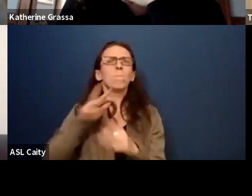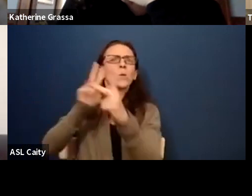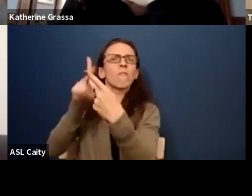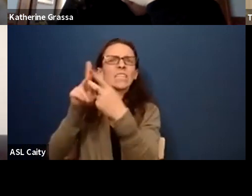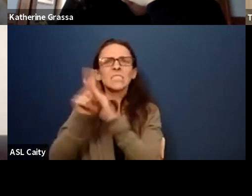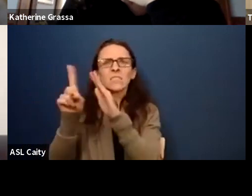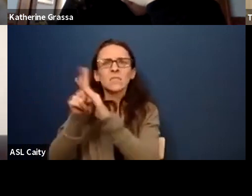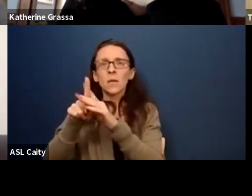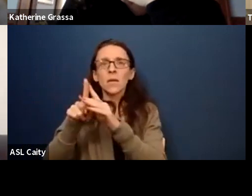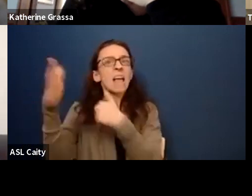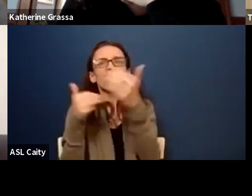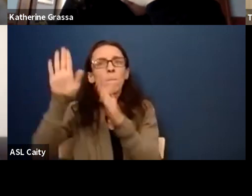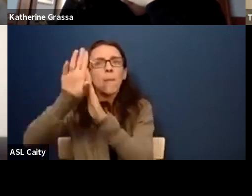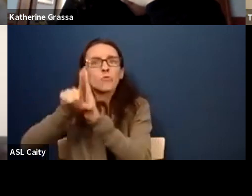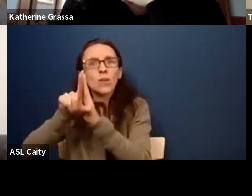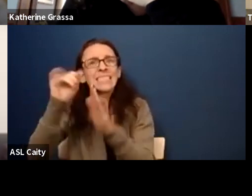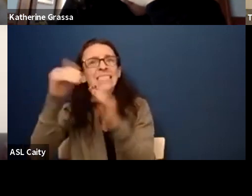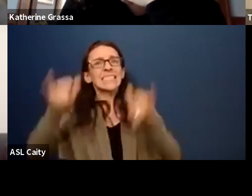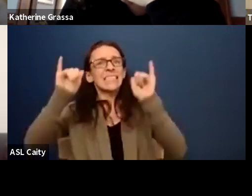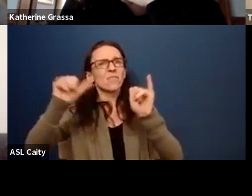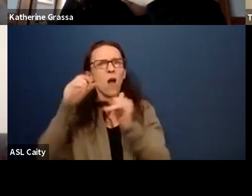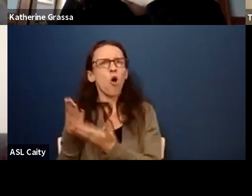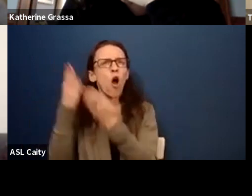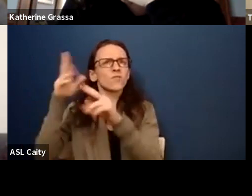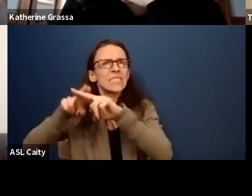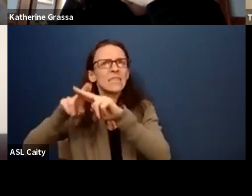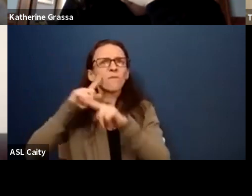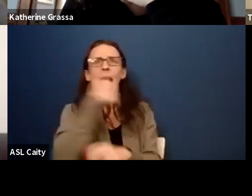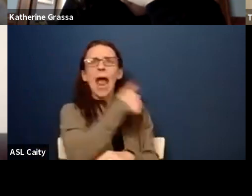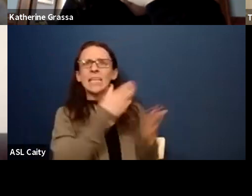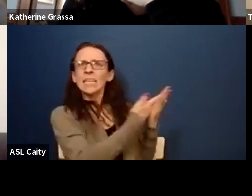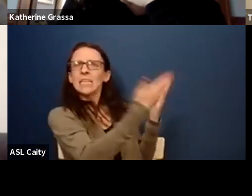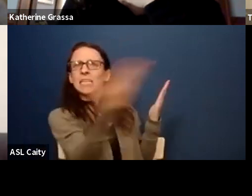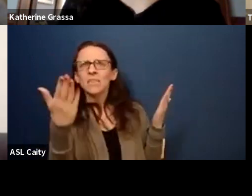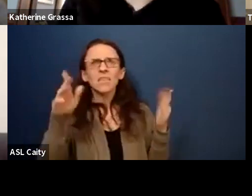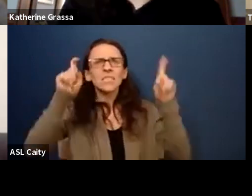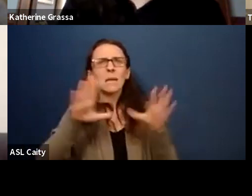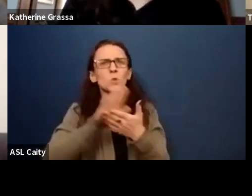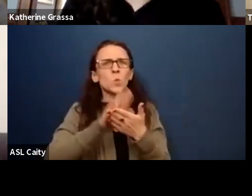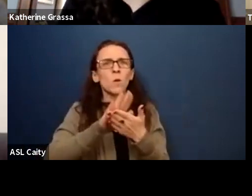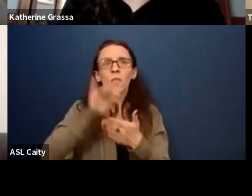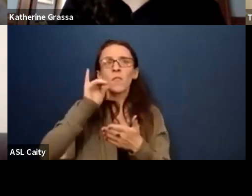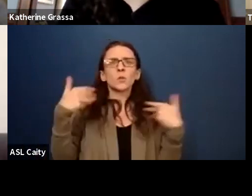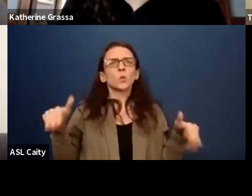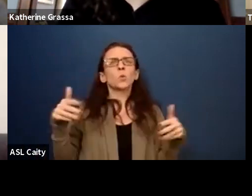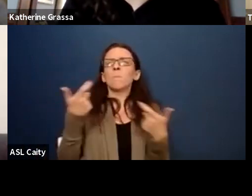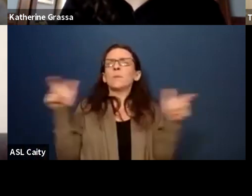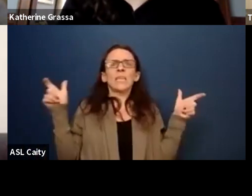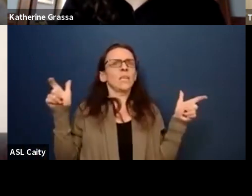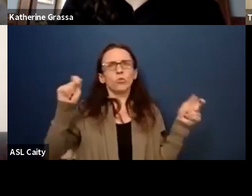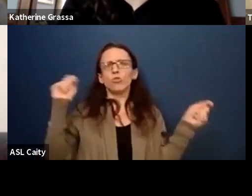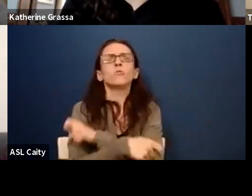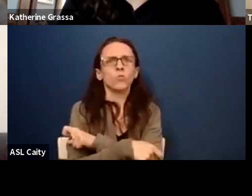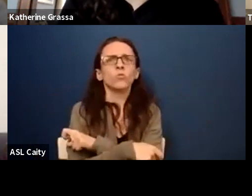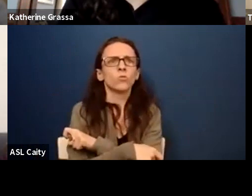background is, and could not get offered a seat at any of the 3 exam schools, is a major shift, a much more